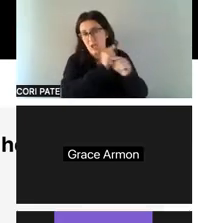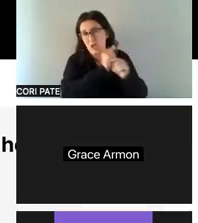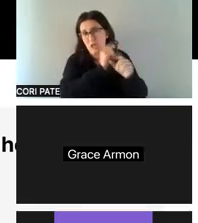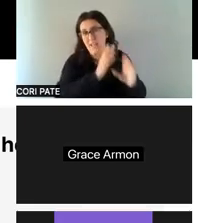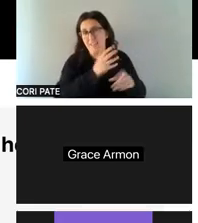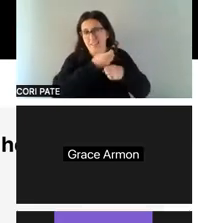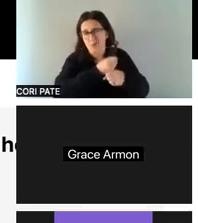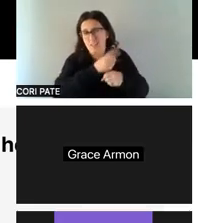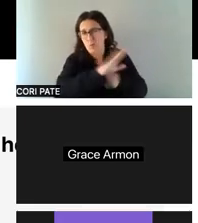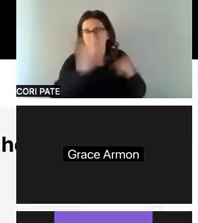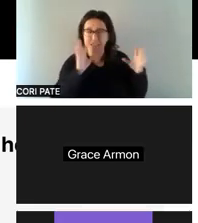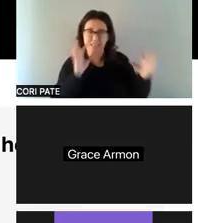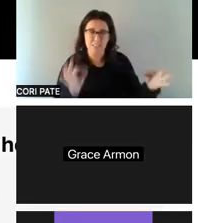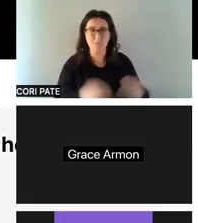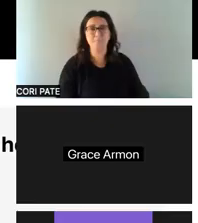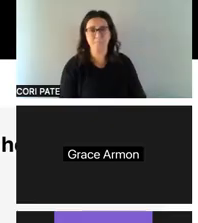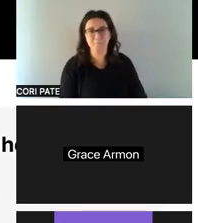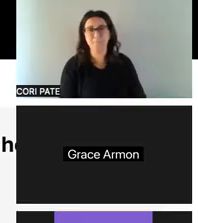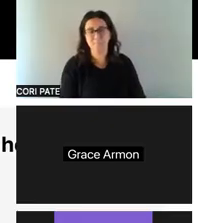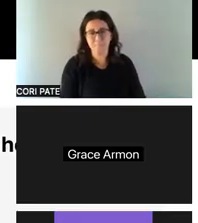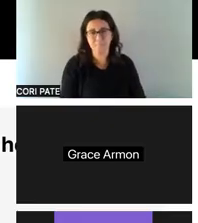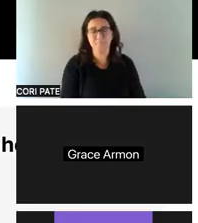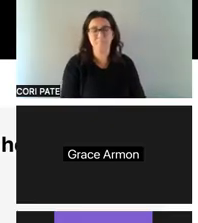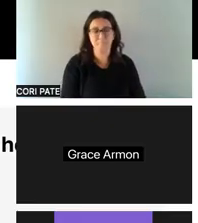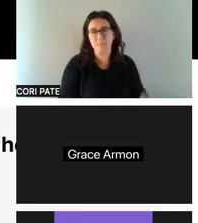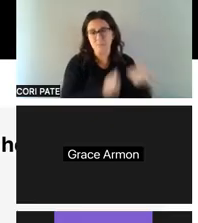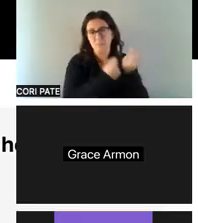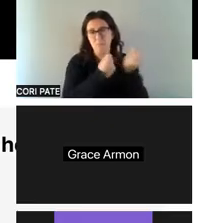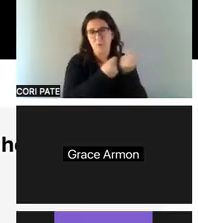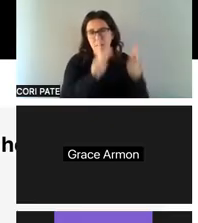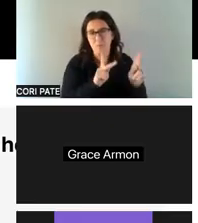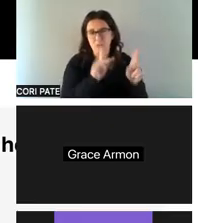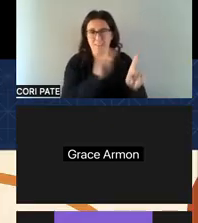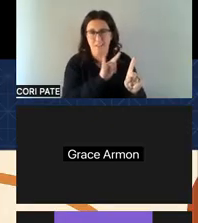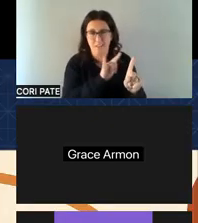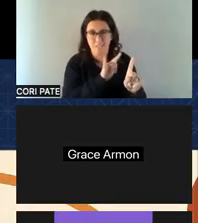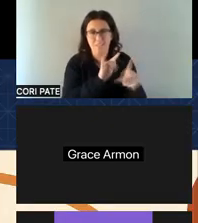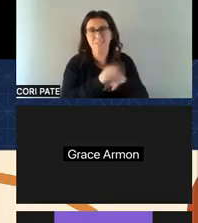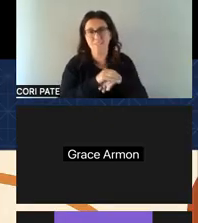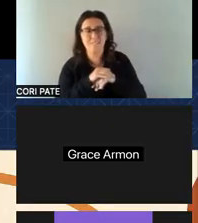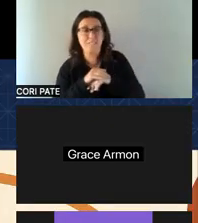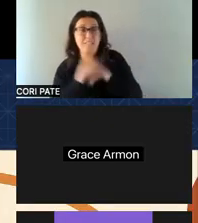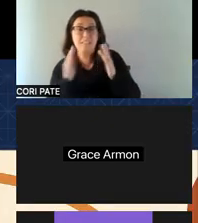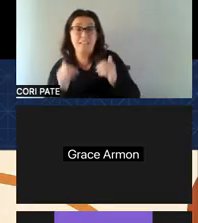what's happening here in your support of their loved one. Awesome. Next slide, please.